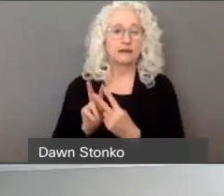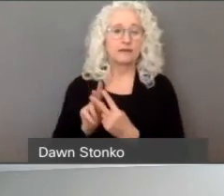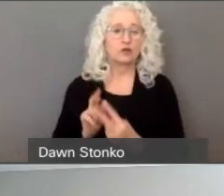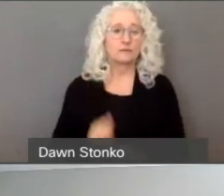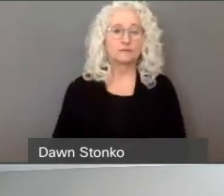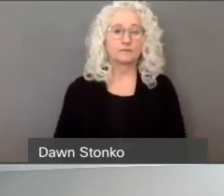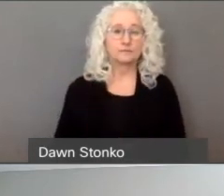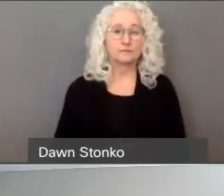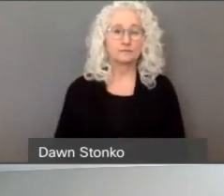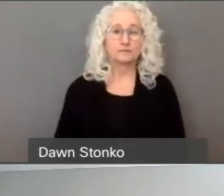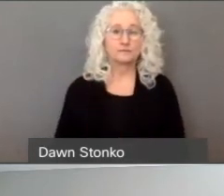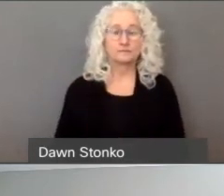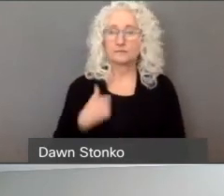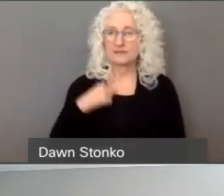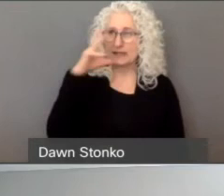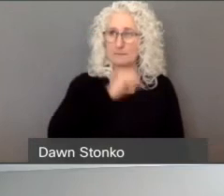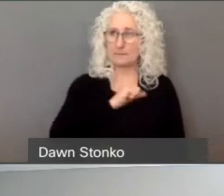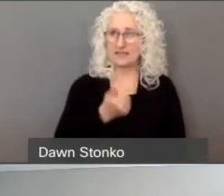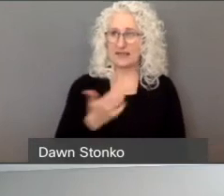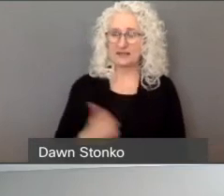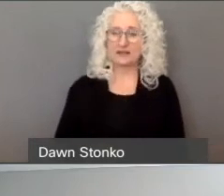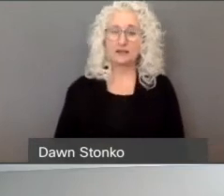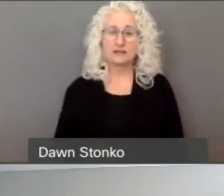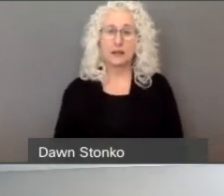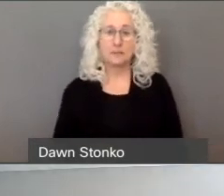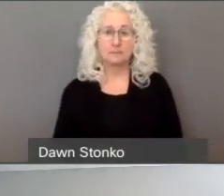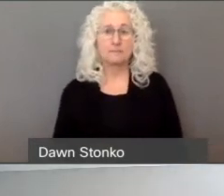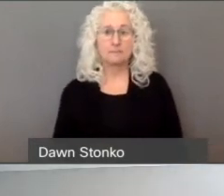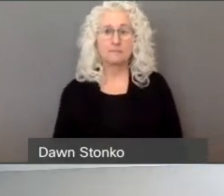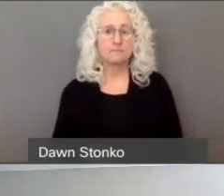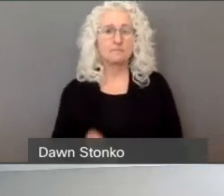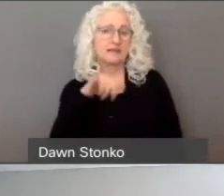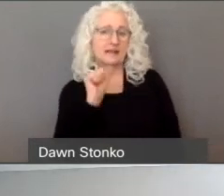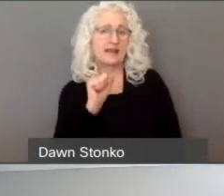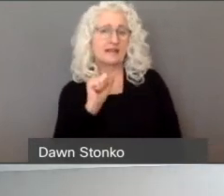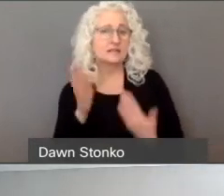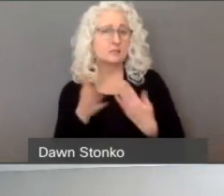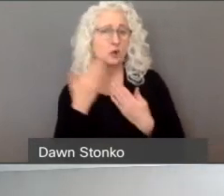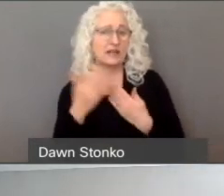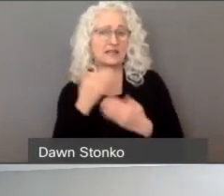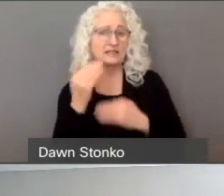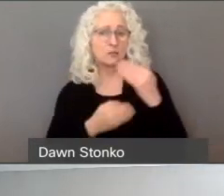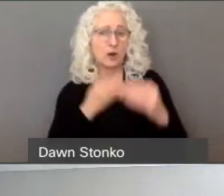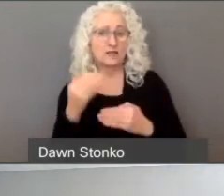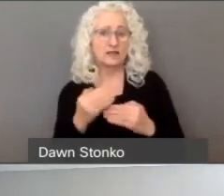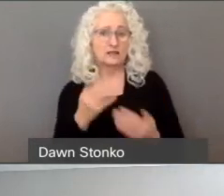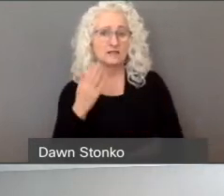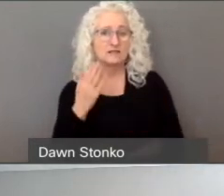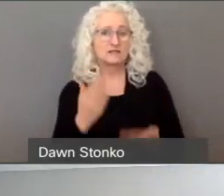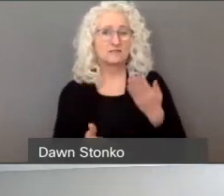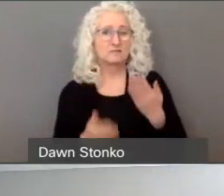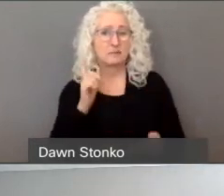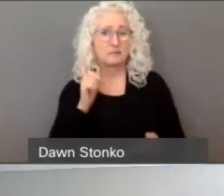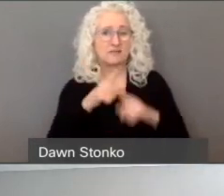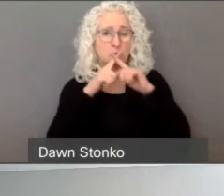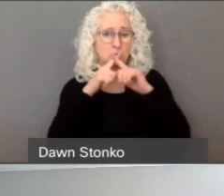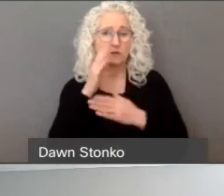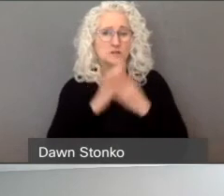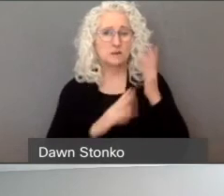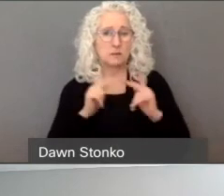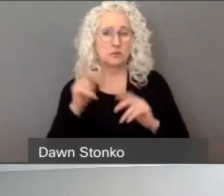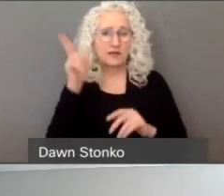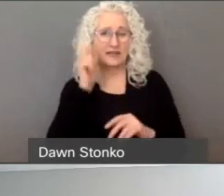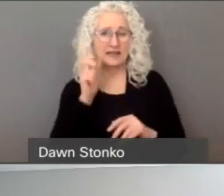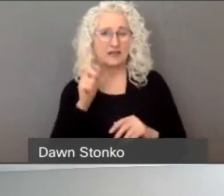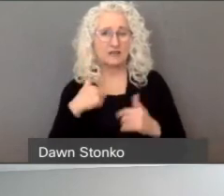Is that right, teacher? Did I miss anything? Yeah, it's a pretty easy process. First, I think you might have to mute so people can hear, just because I know there's a lot of background